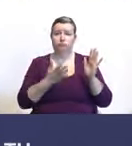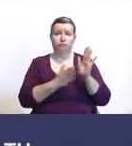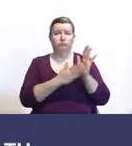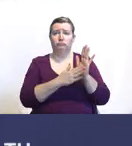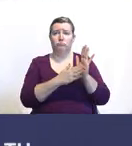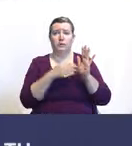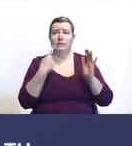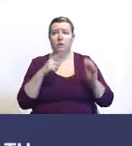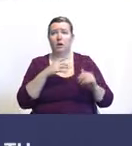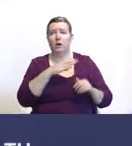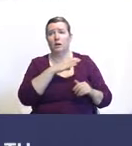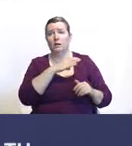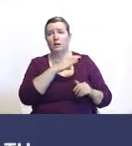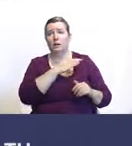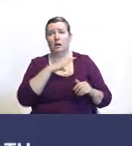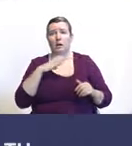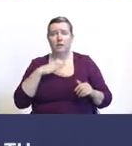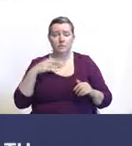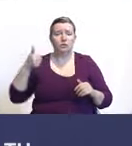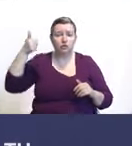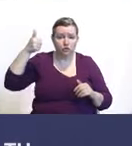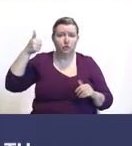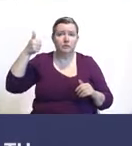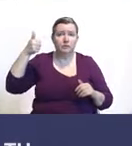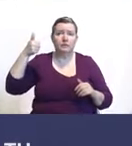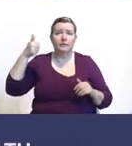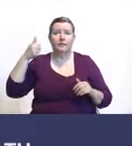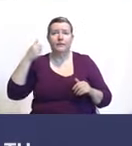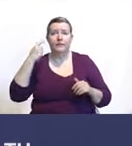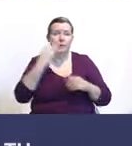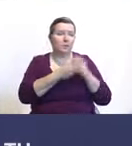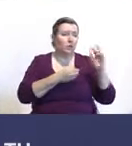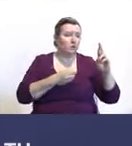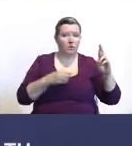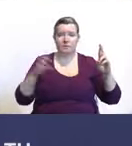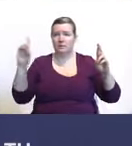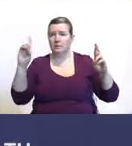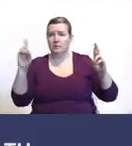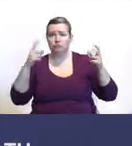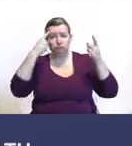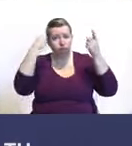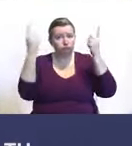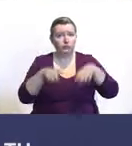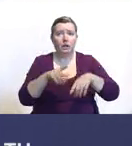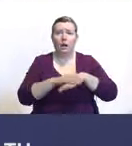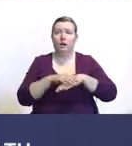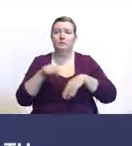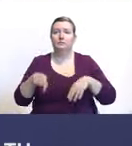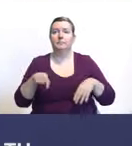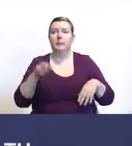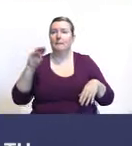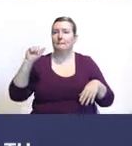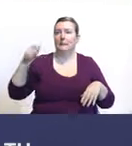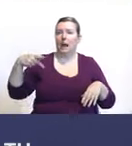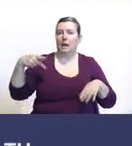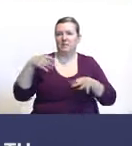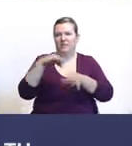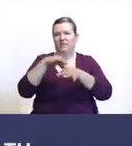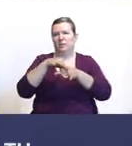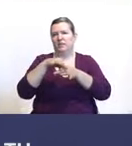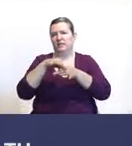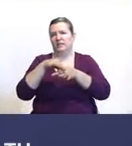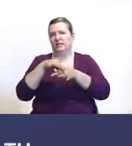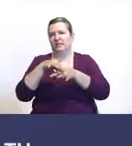both sides for a thorough and fair process to reach a consensus map. And as governor, I look forward to working with